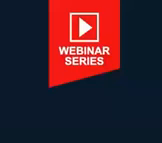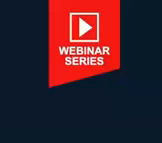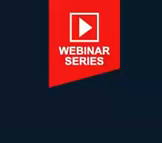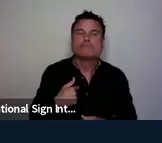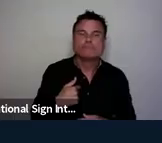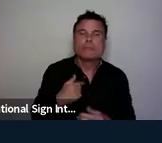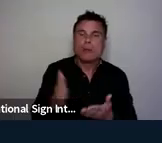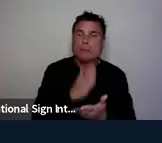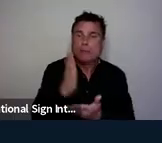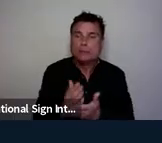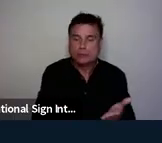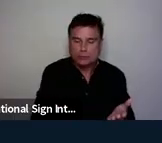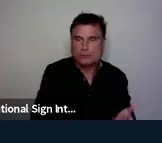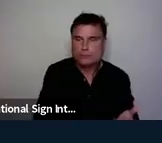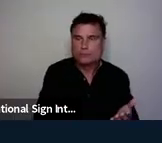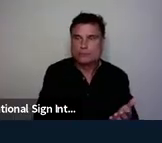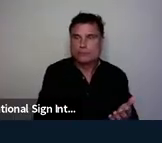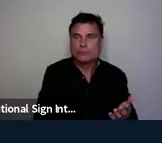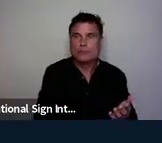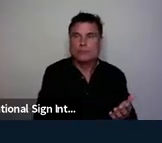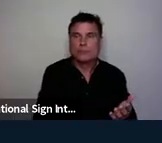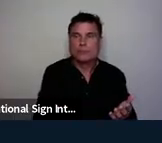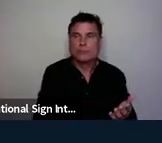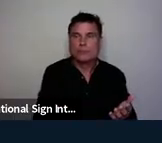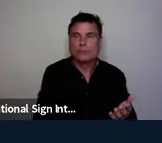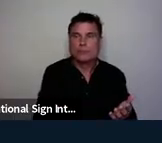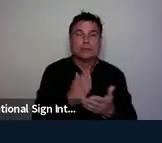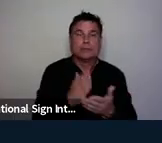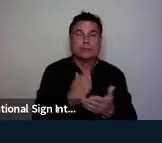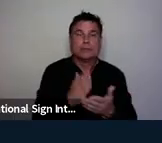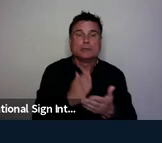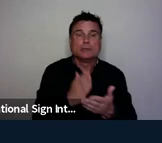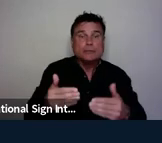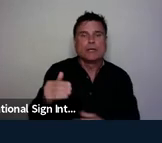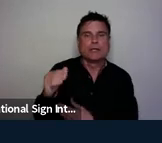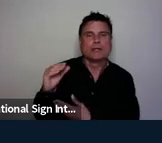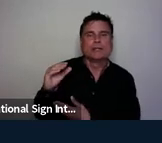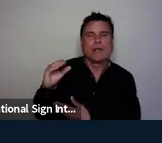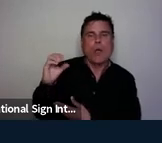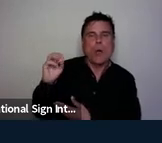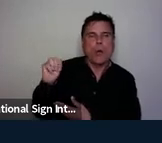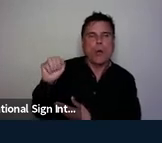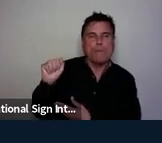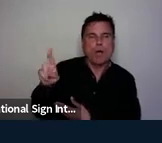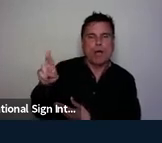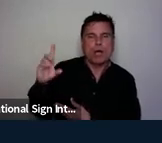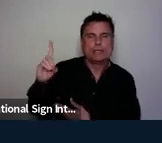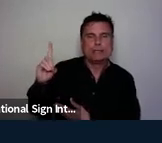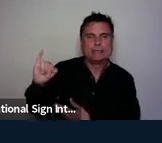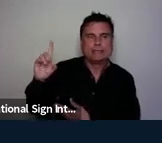well. Up next, we have Mr. Omar Didi, who's the president of MAG Jeune from